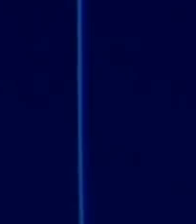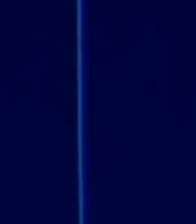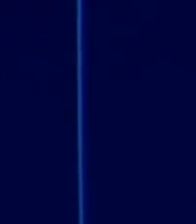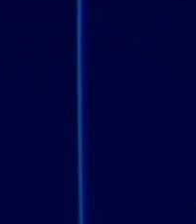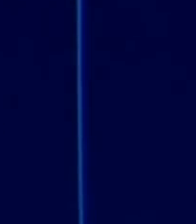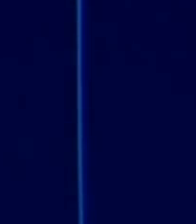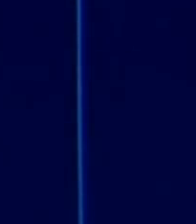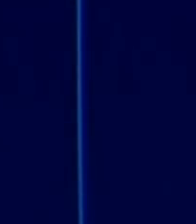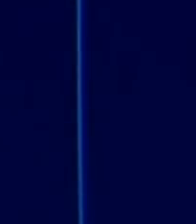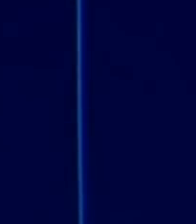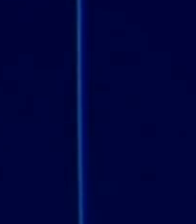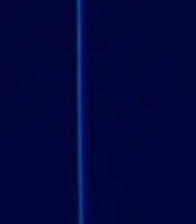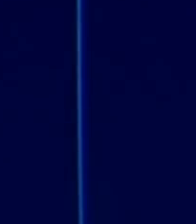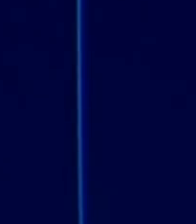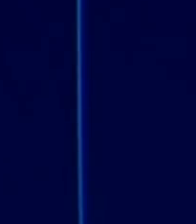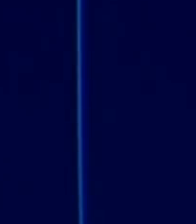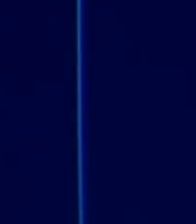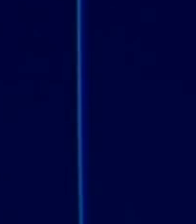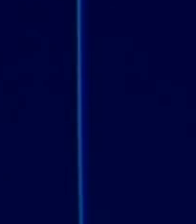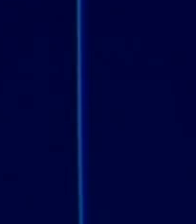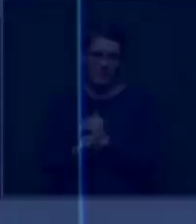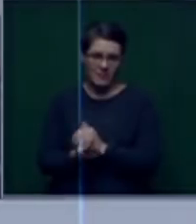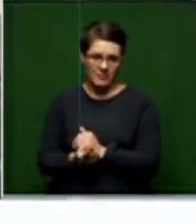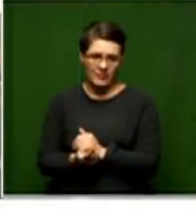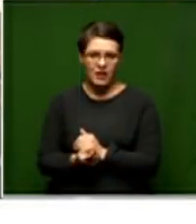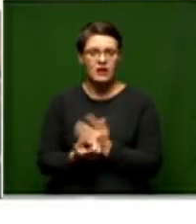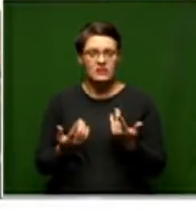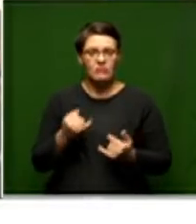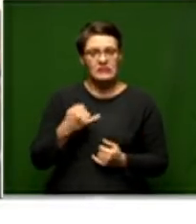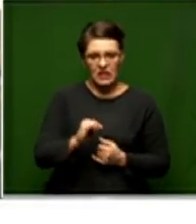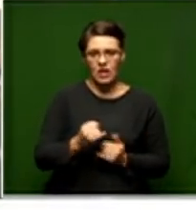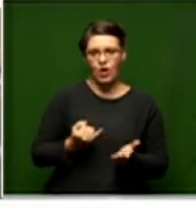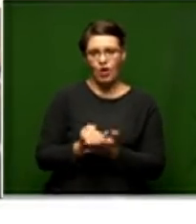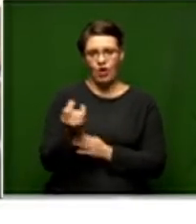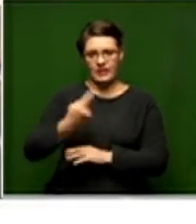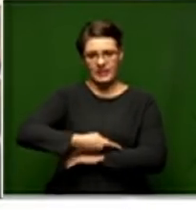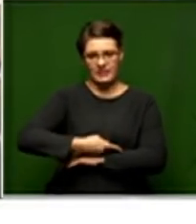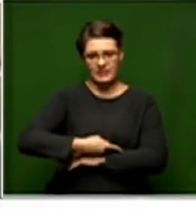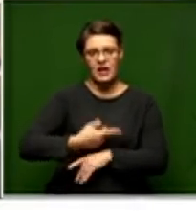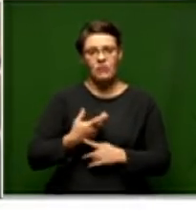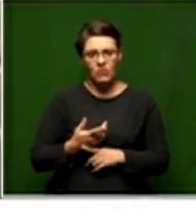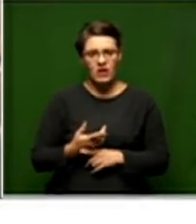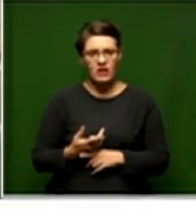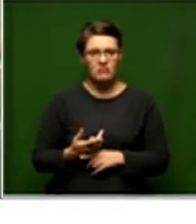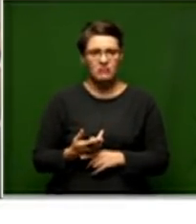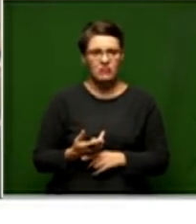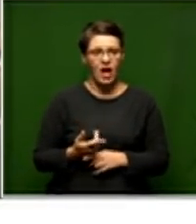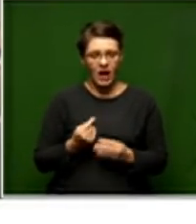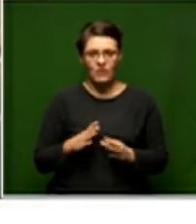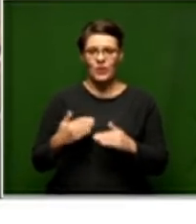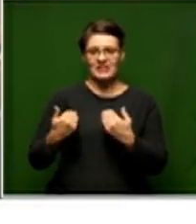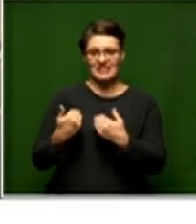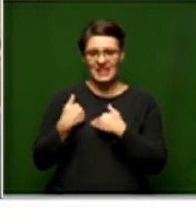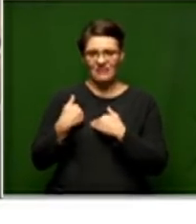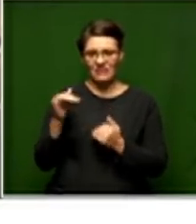Yeah, very interesting results coming through right now. And it's still the early days, but we keep saying that we're into the safe zone